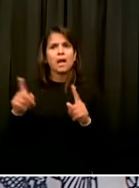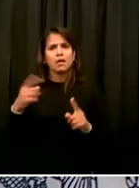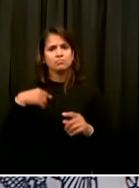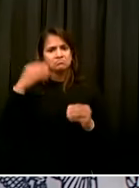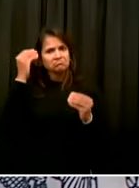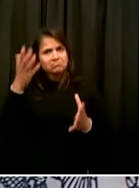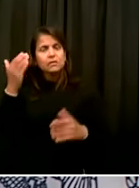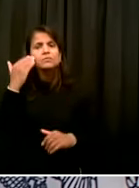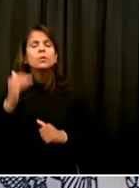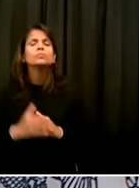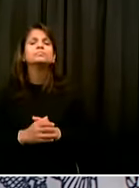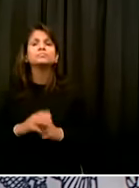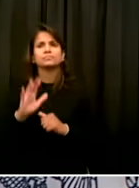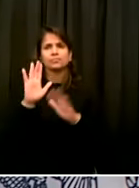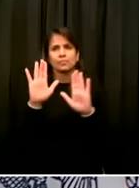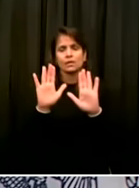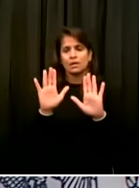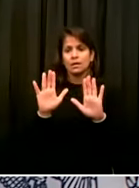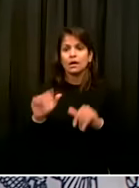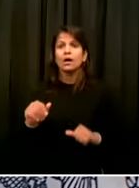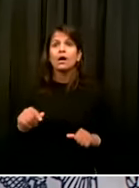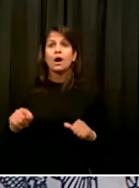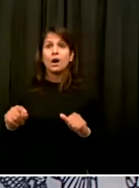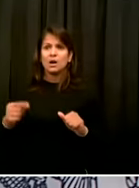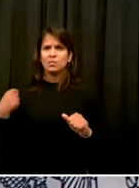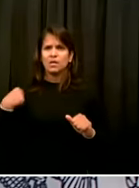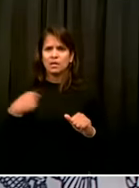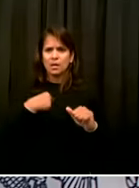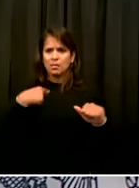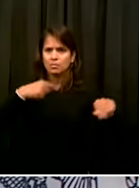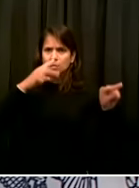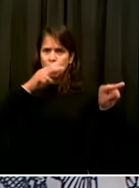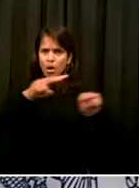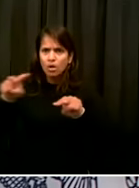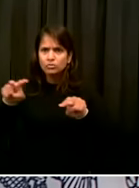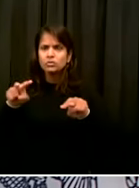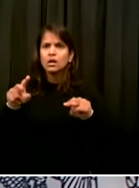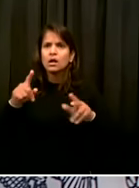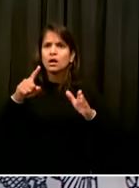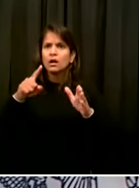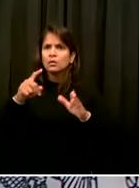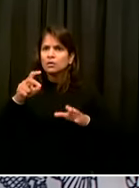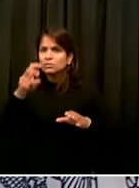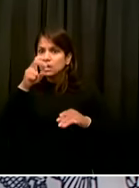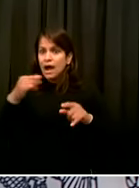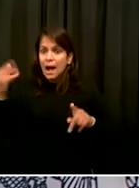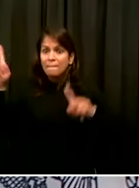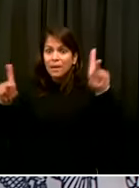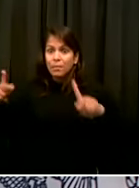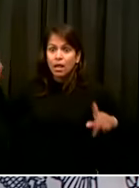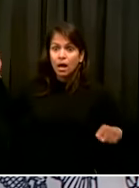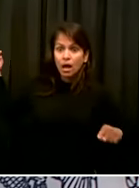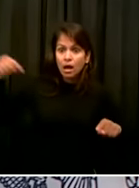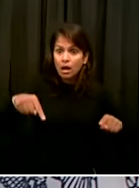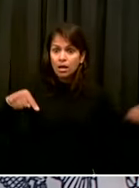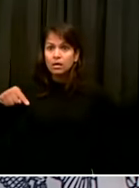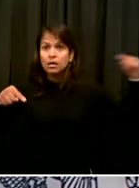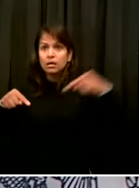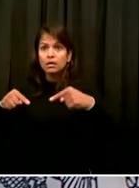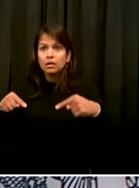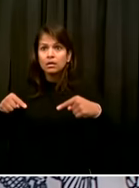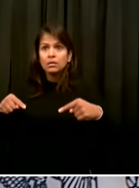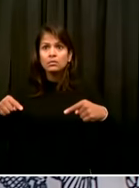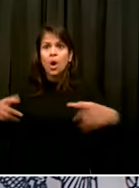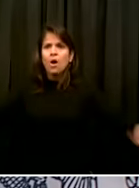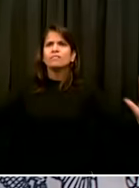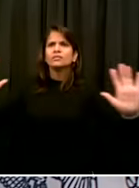vigilant about people coming in from the states where unfortunately this disease is raging, I think both doctors will affirm to you how crucial